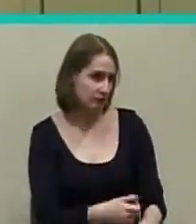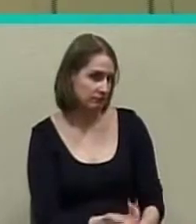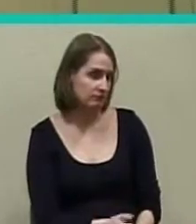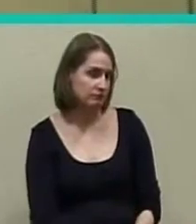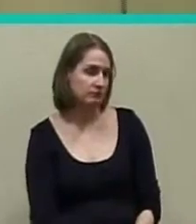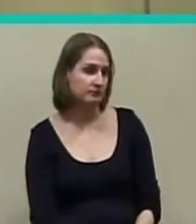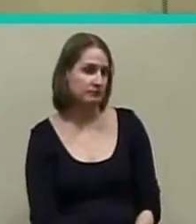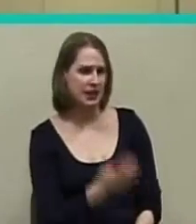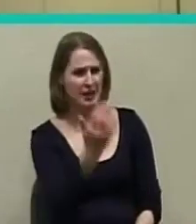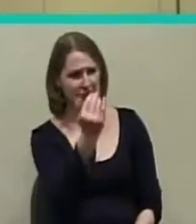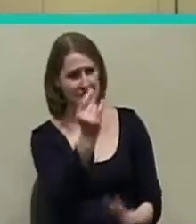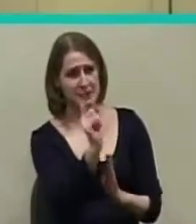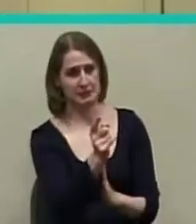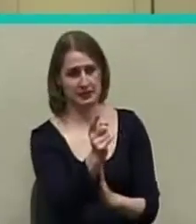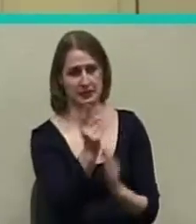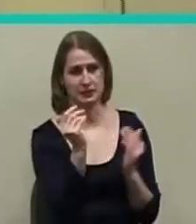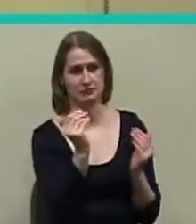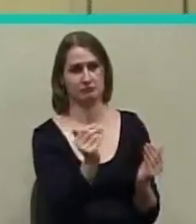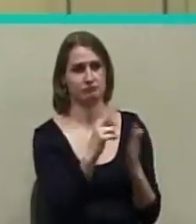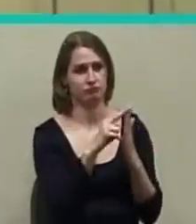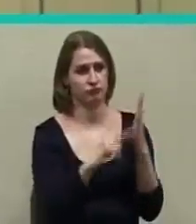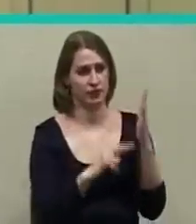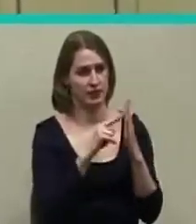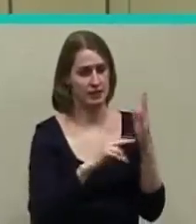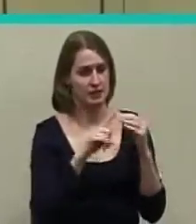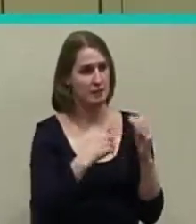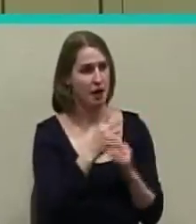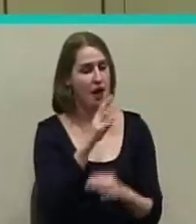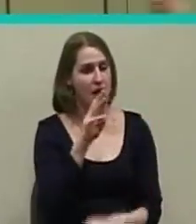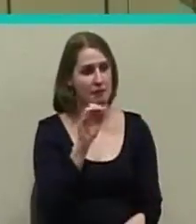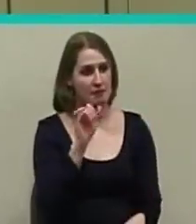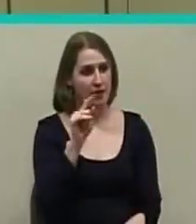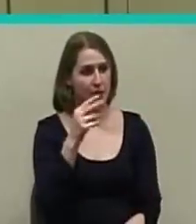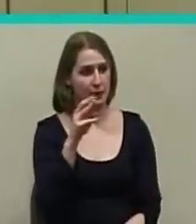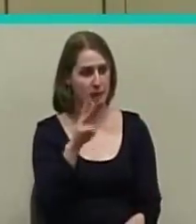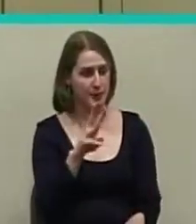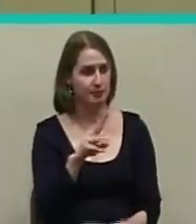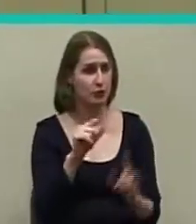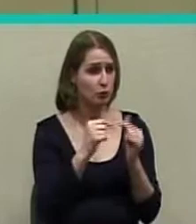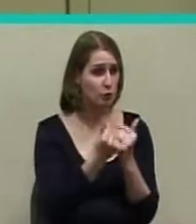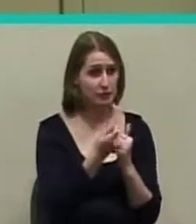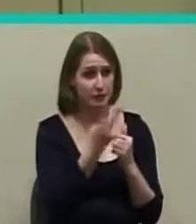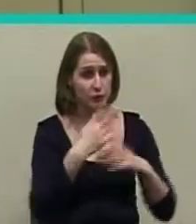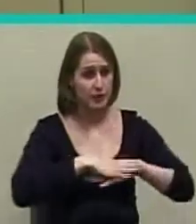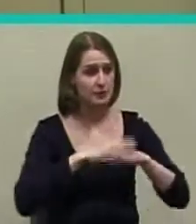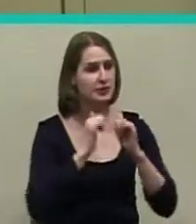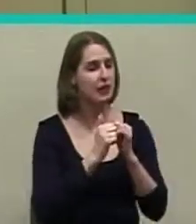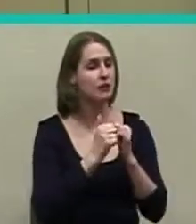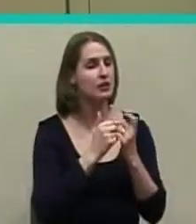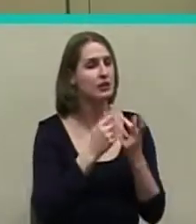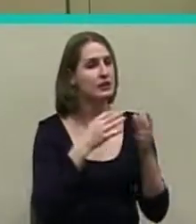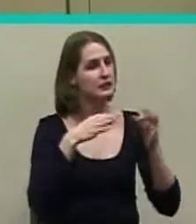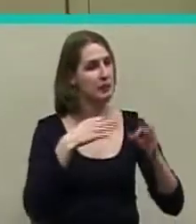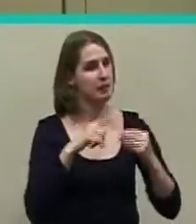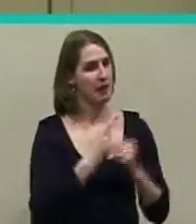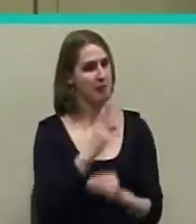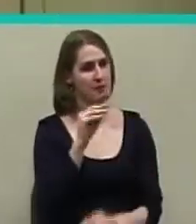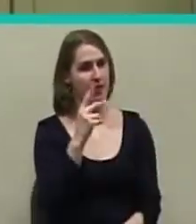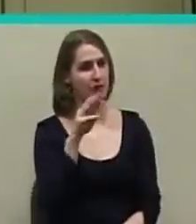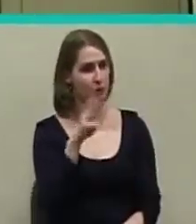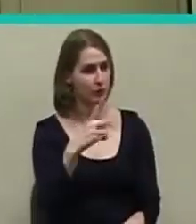Take about 15 minutes or so, see what you can figure out about Matthew. I want you to, as a group, a couple of tables together, tell me as much about Matthew as you possibly can.